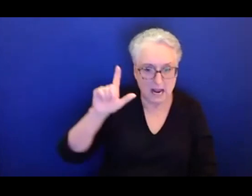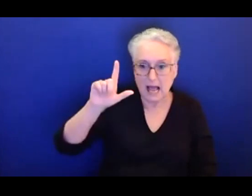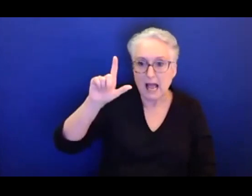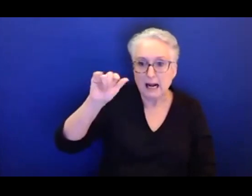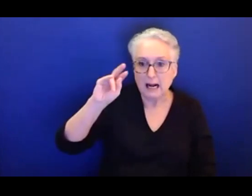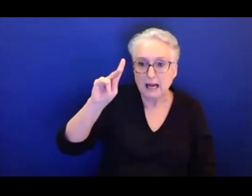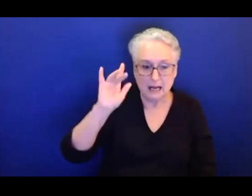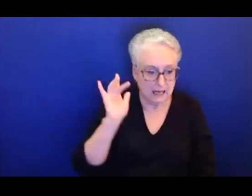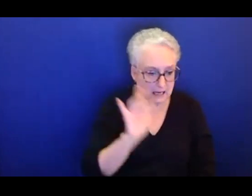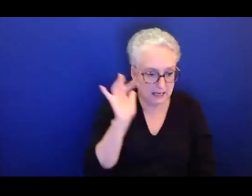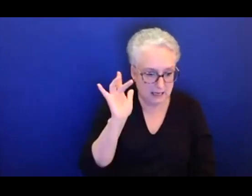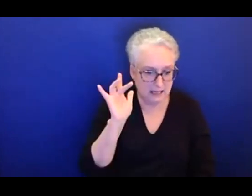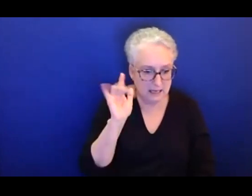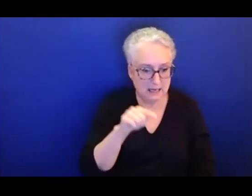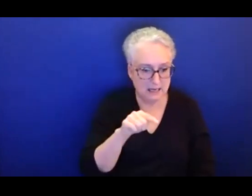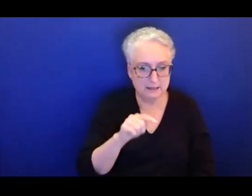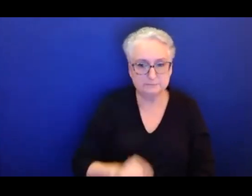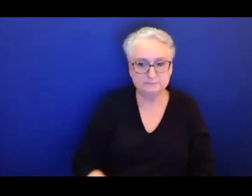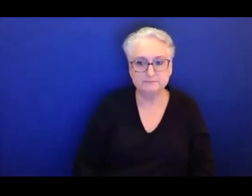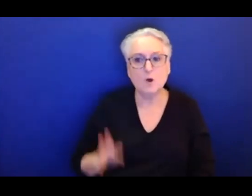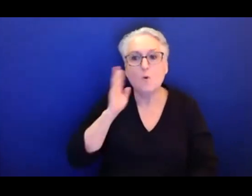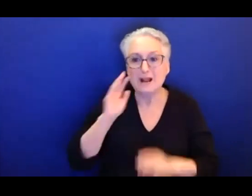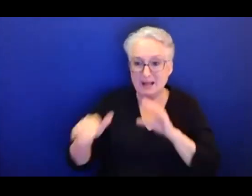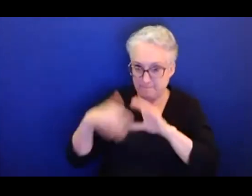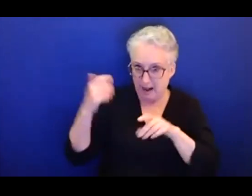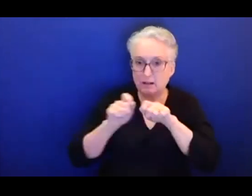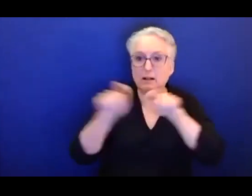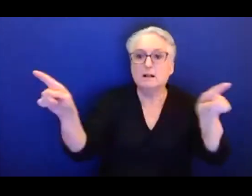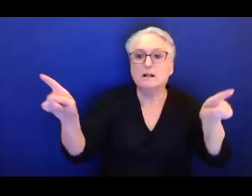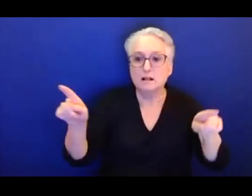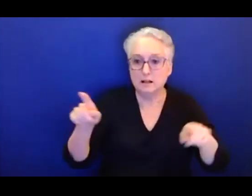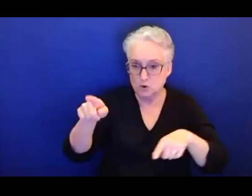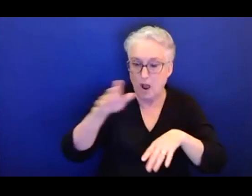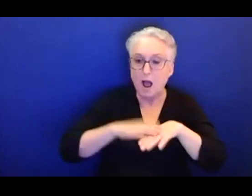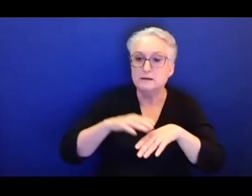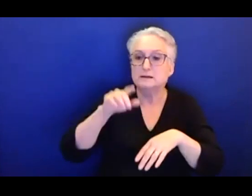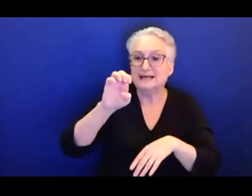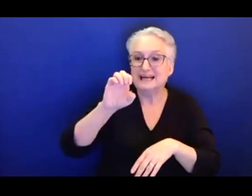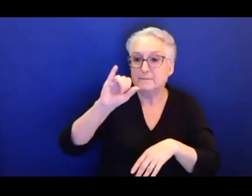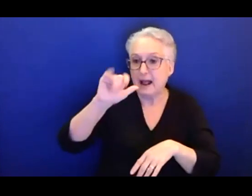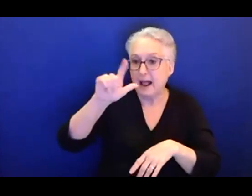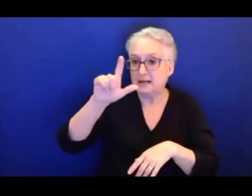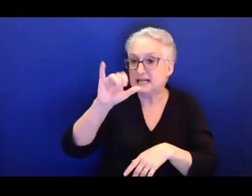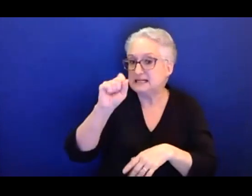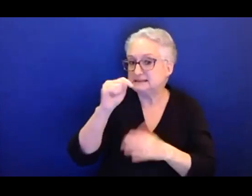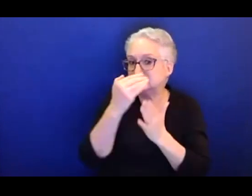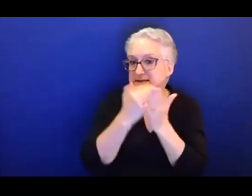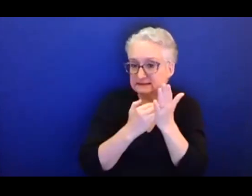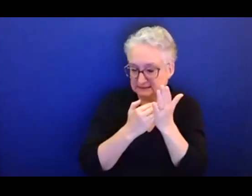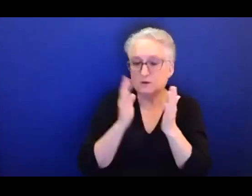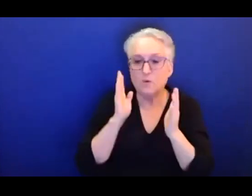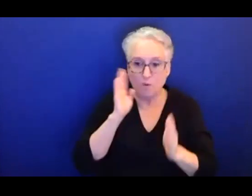list. I'm going to hand it off to Gary or Commissioner Kirkmeyer, just to wrap